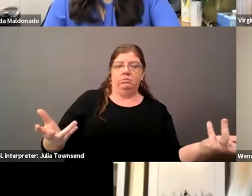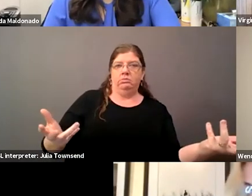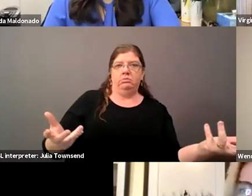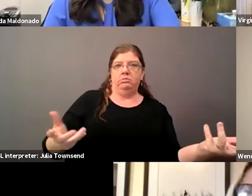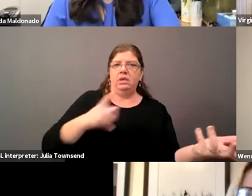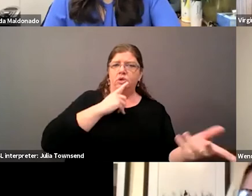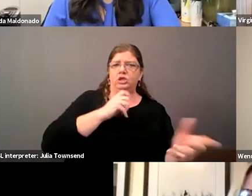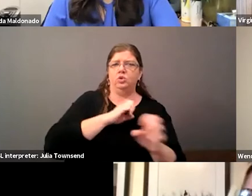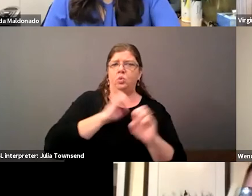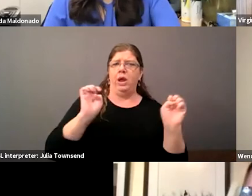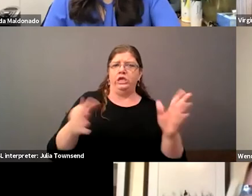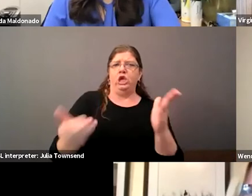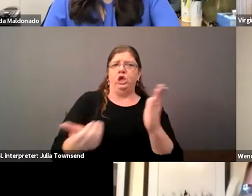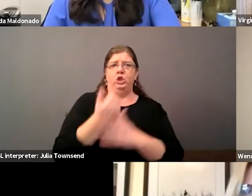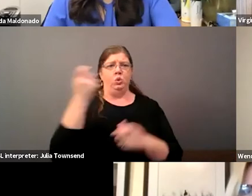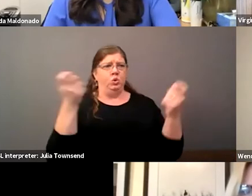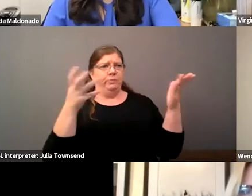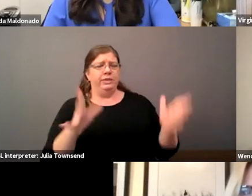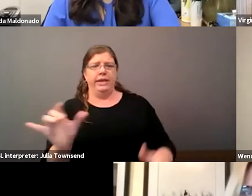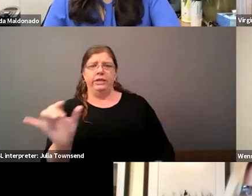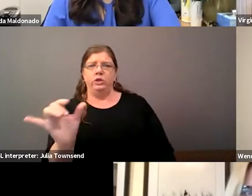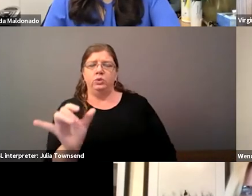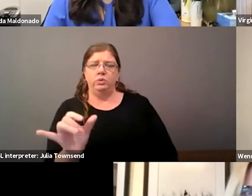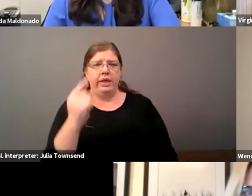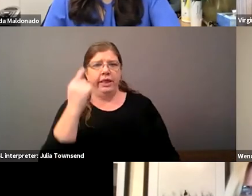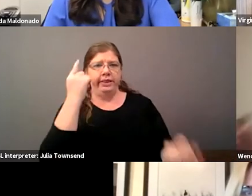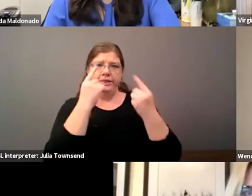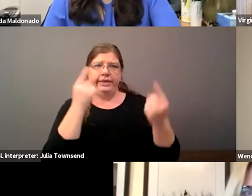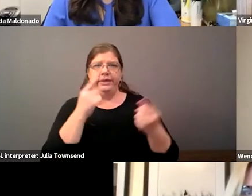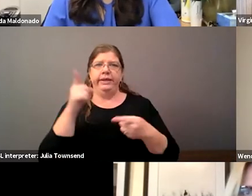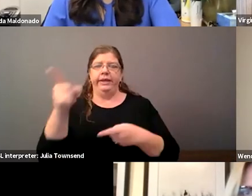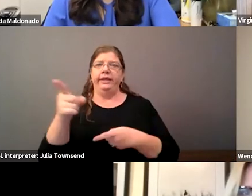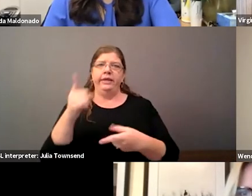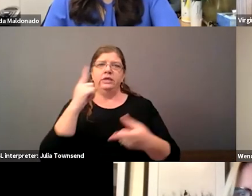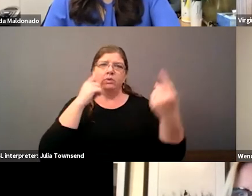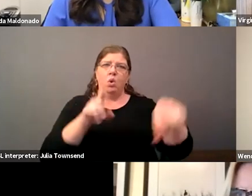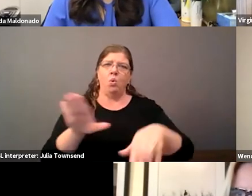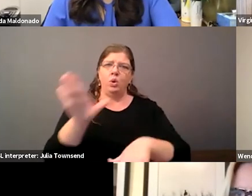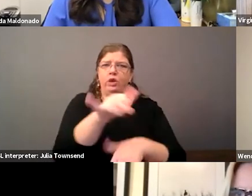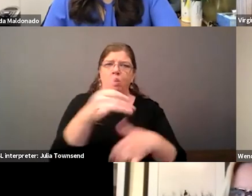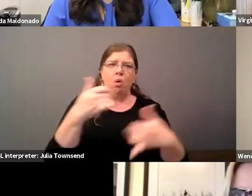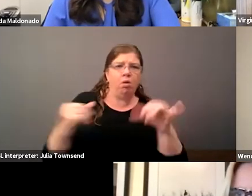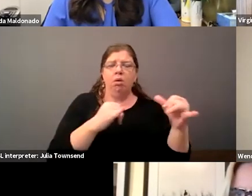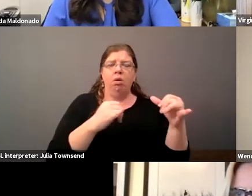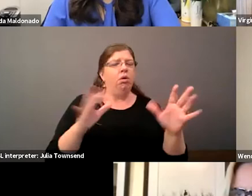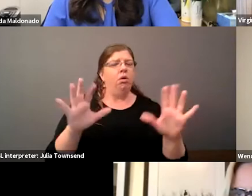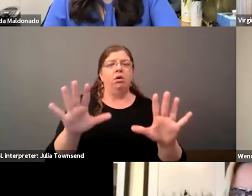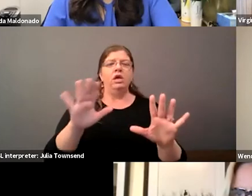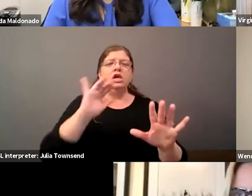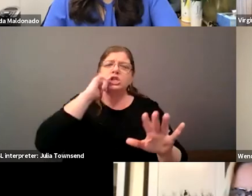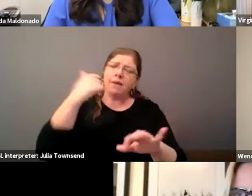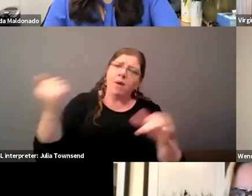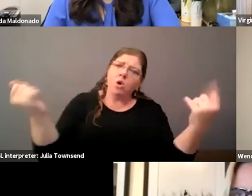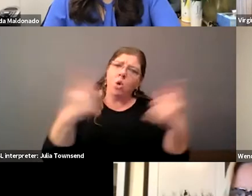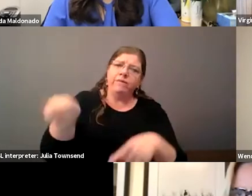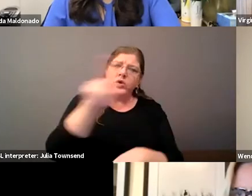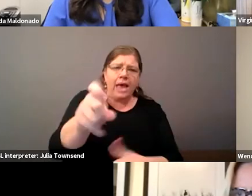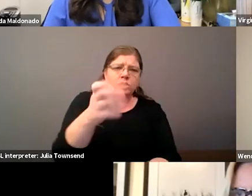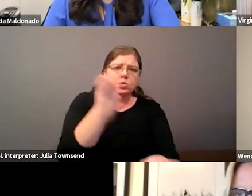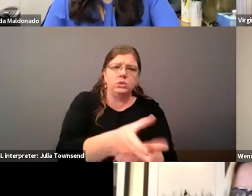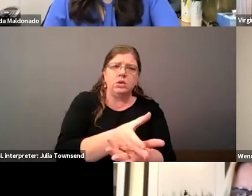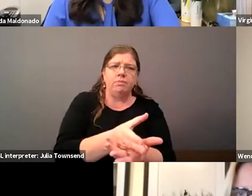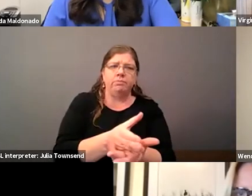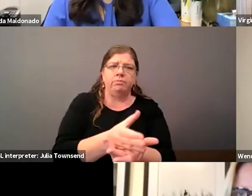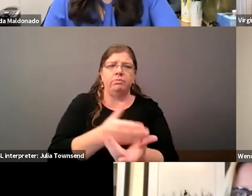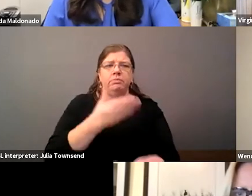questioning the new superintendent thinking she's in on your games this has to stop shame on all of you thank